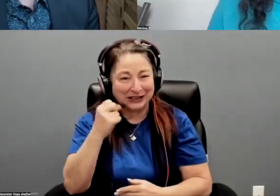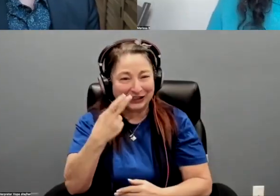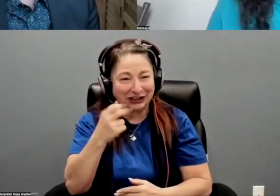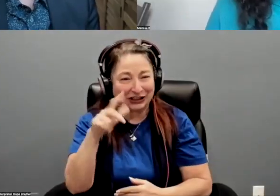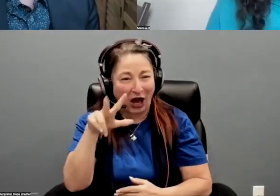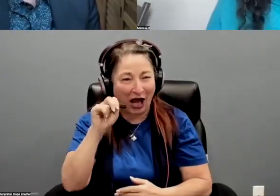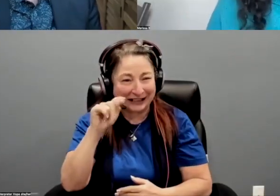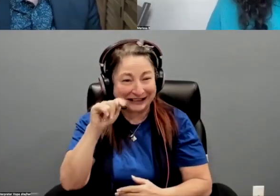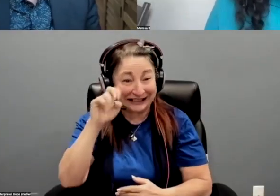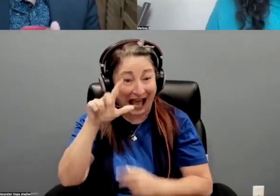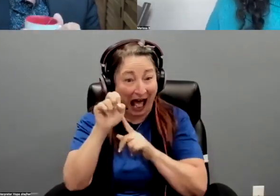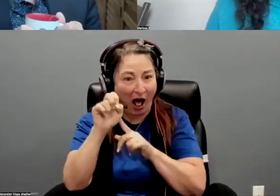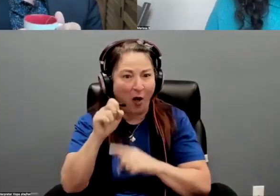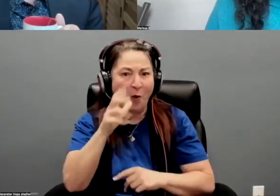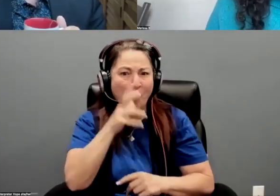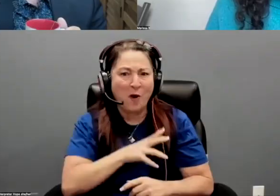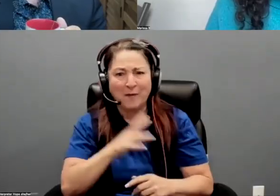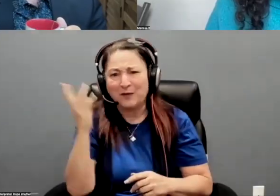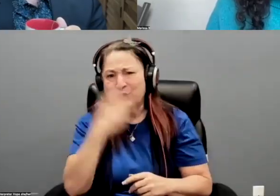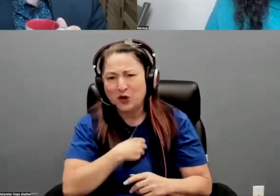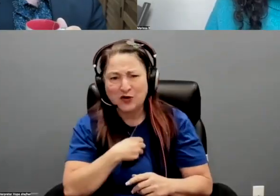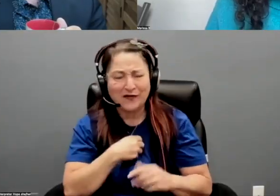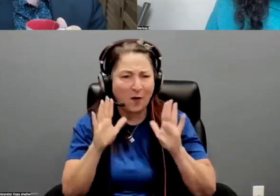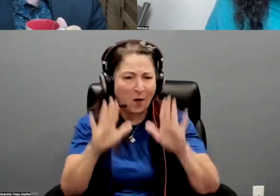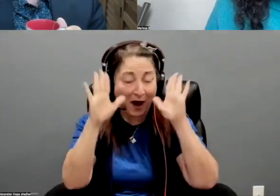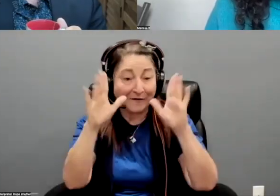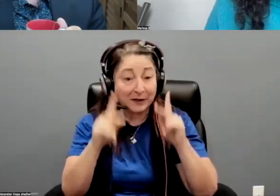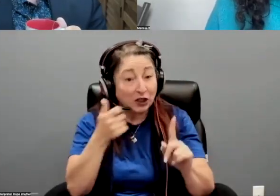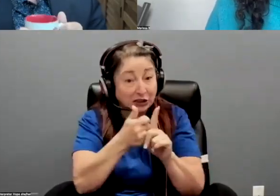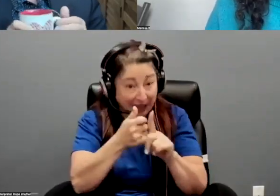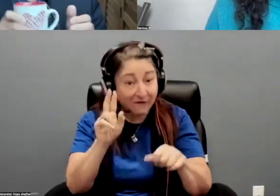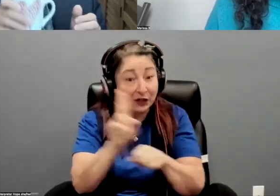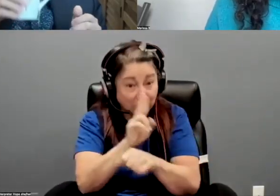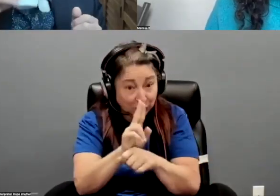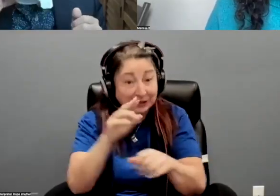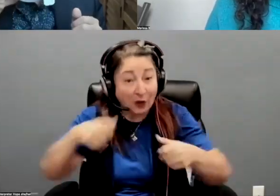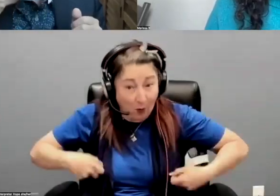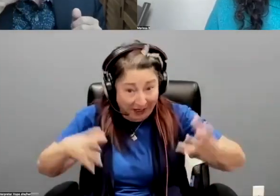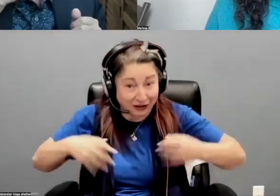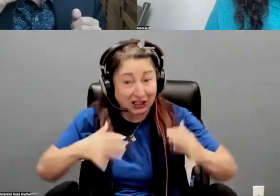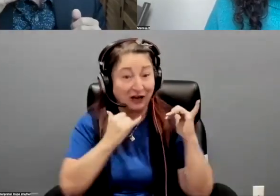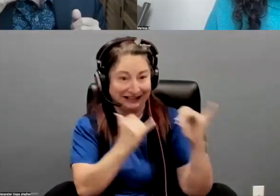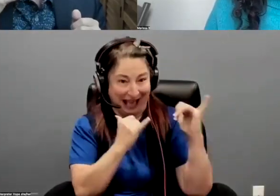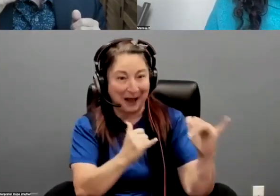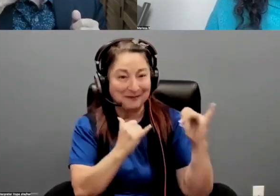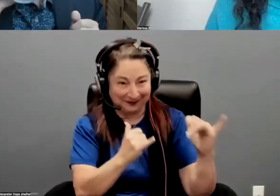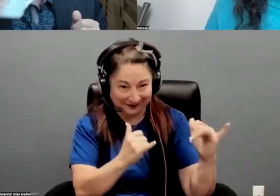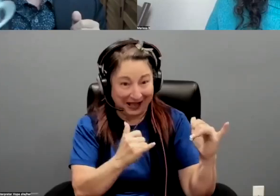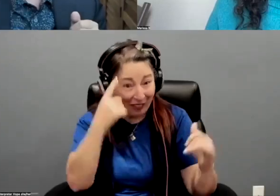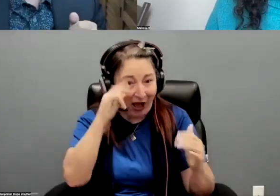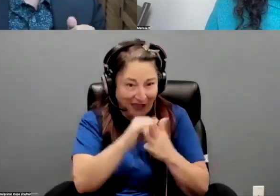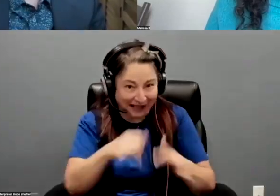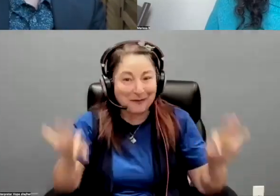an incredible, lovely human being. She's also in a wheelchair, which I thought was really important in